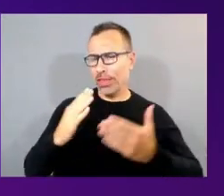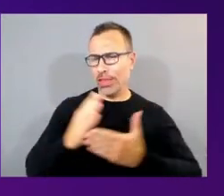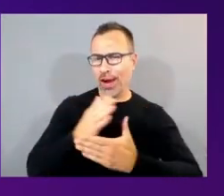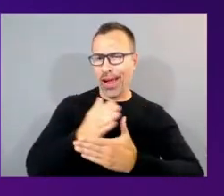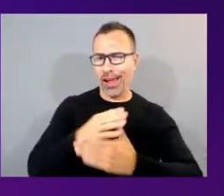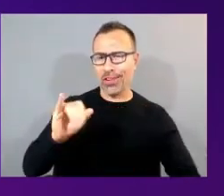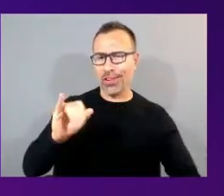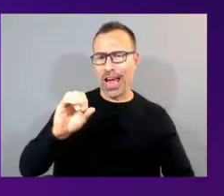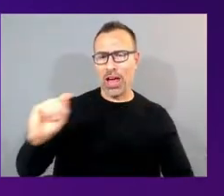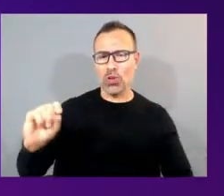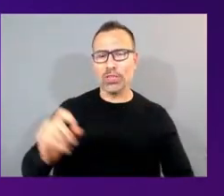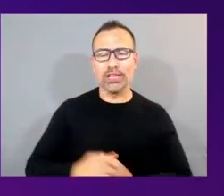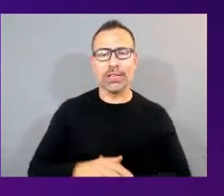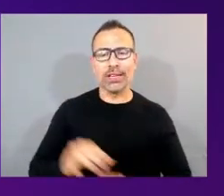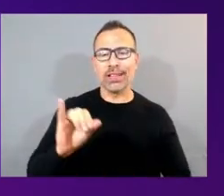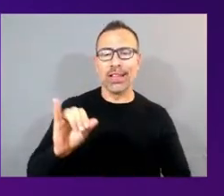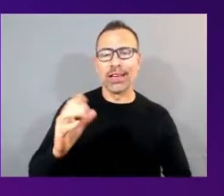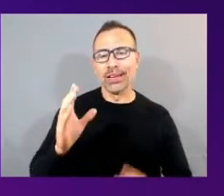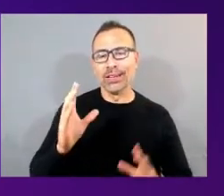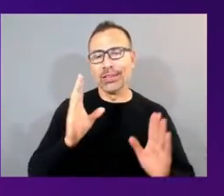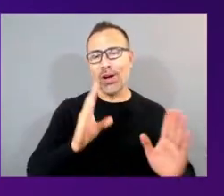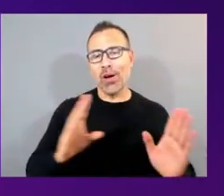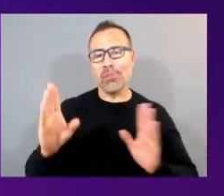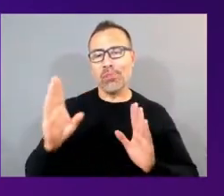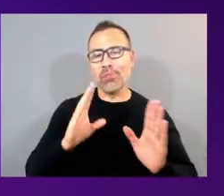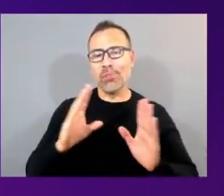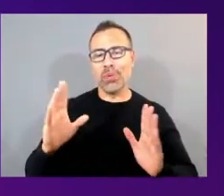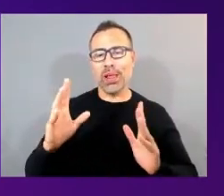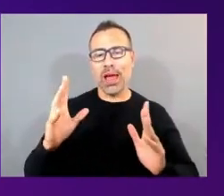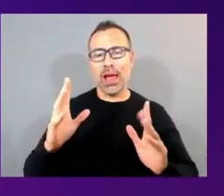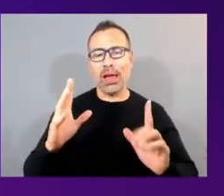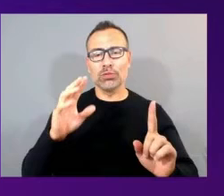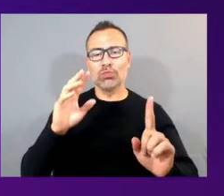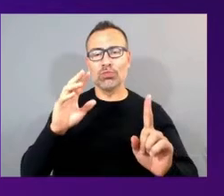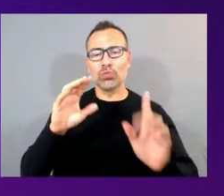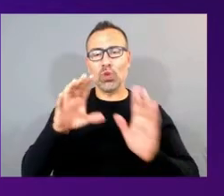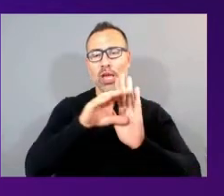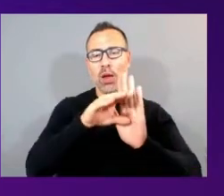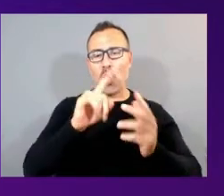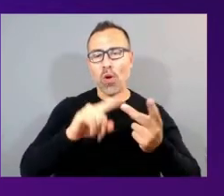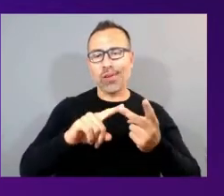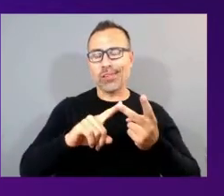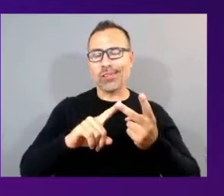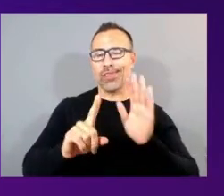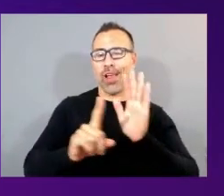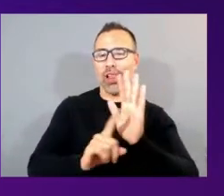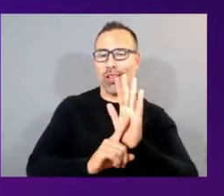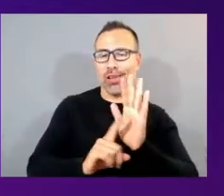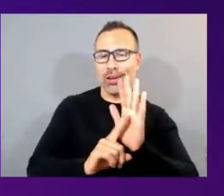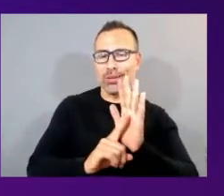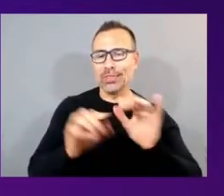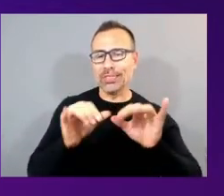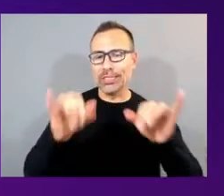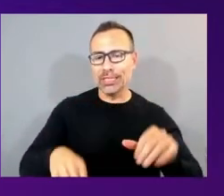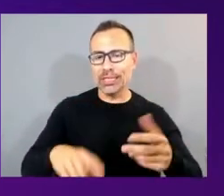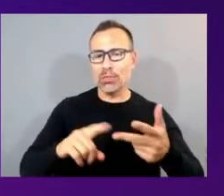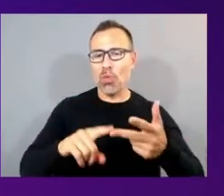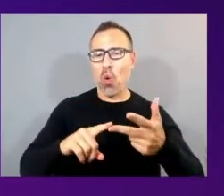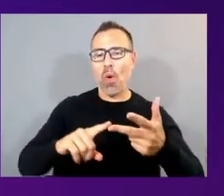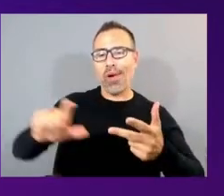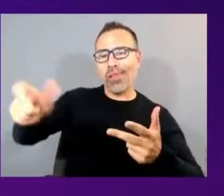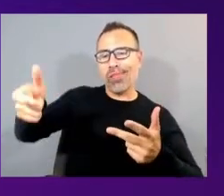plug or an alarm system or a thermostat, because smart locks, they don't actually talk to the server all the